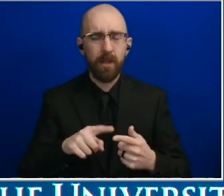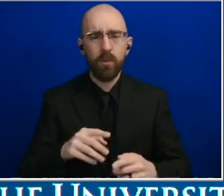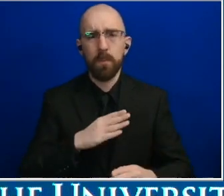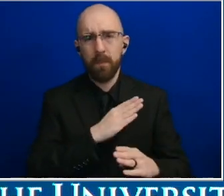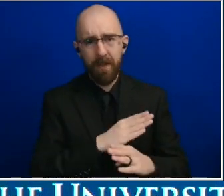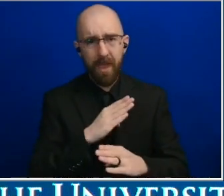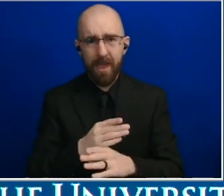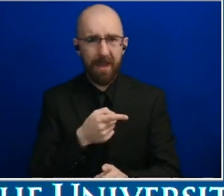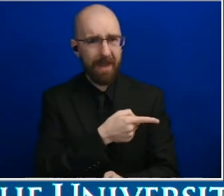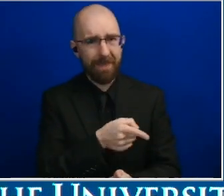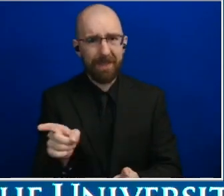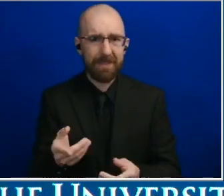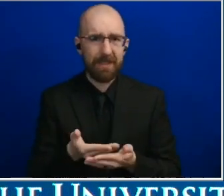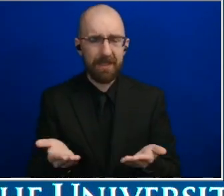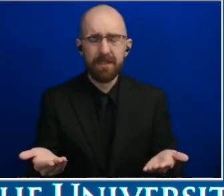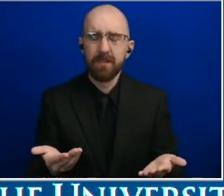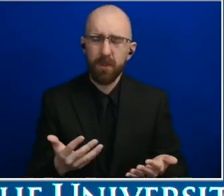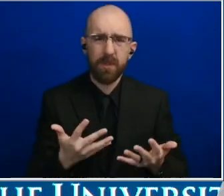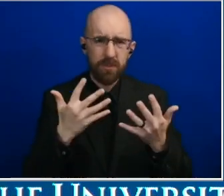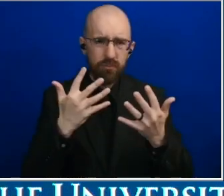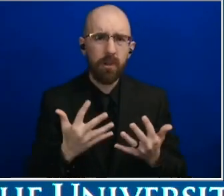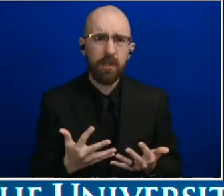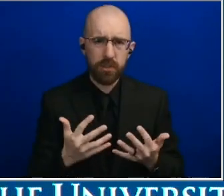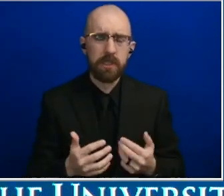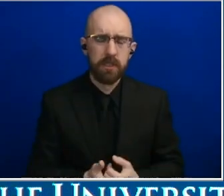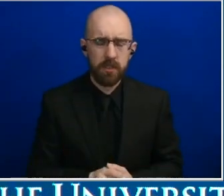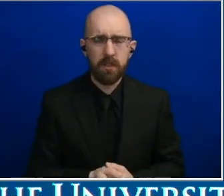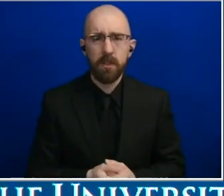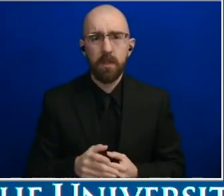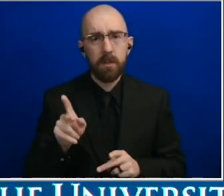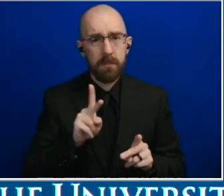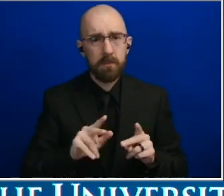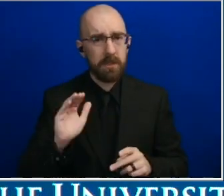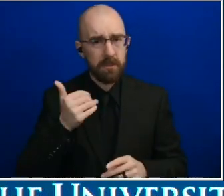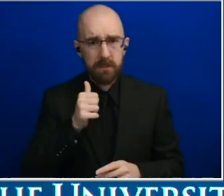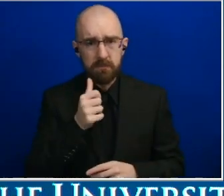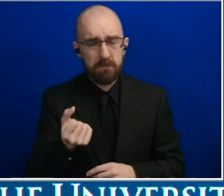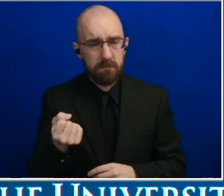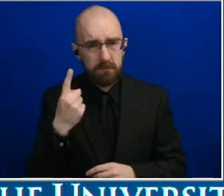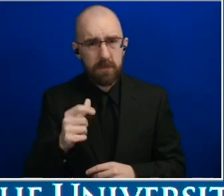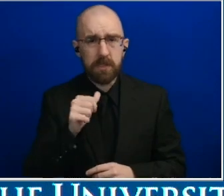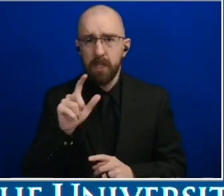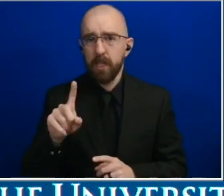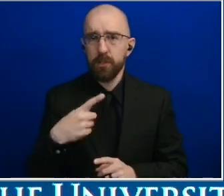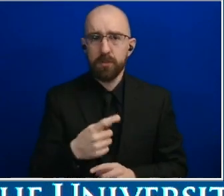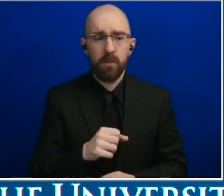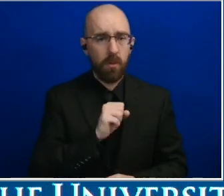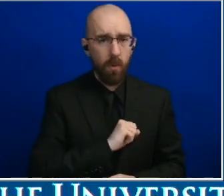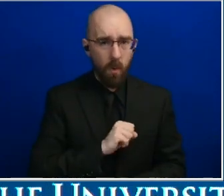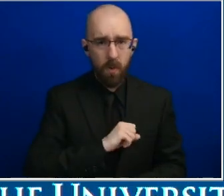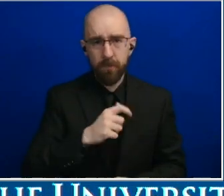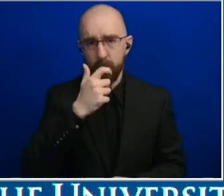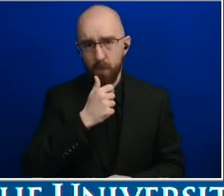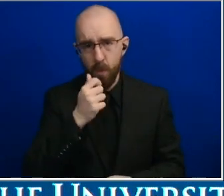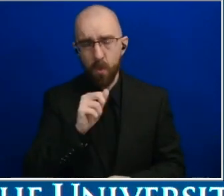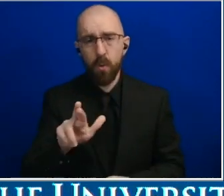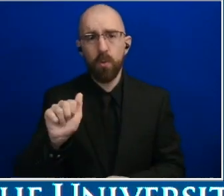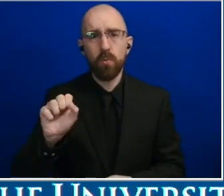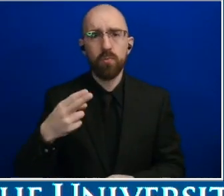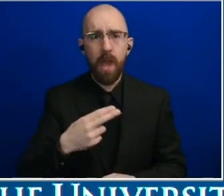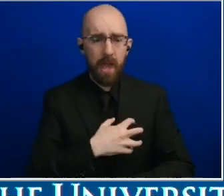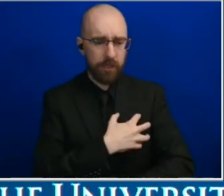it is certainly a tragedy. What people don't understand is it's not just cough and cold symptoms and then a rash. There are